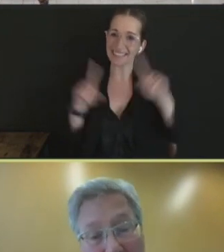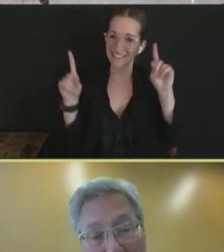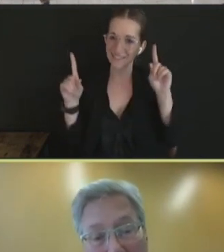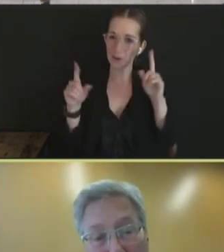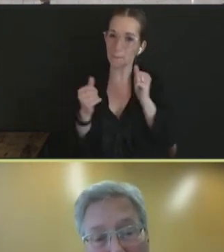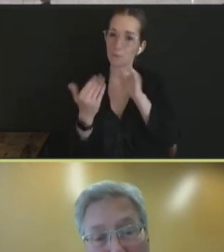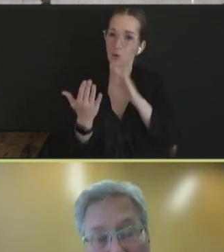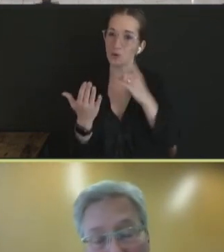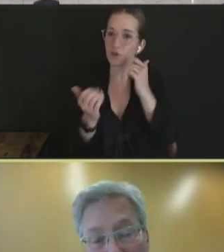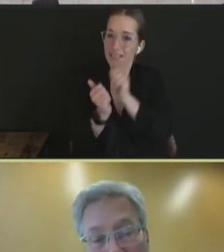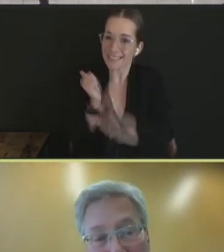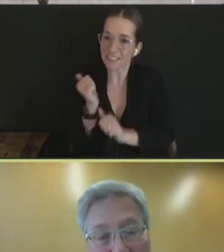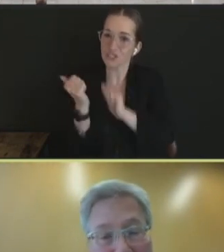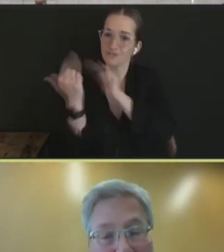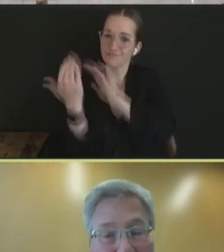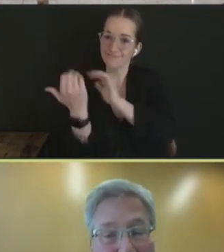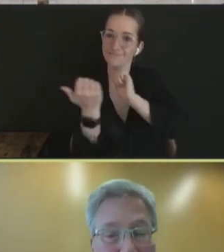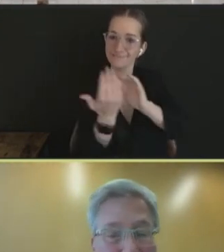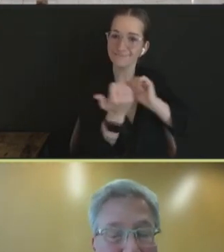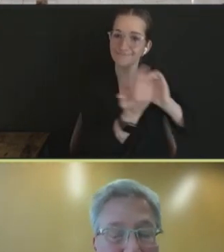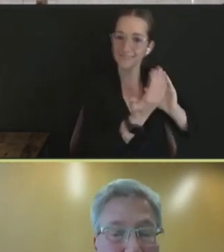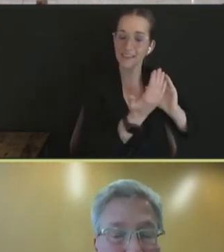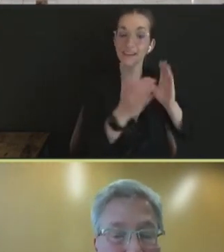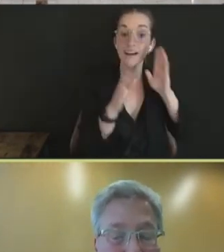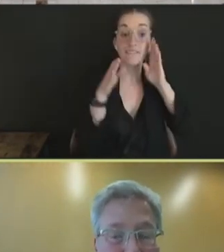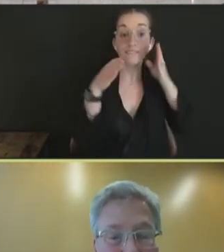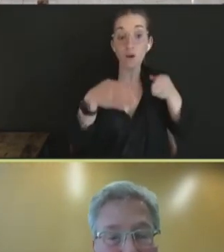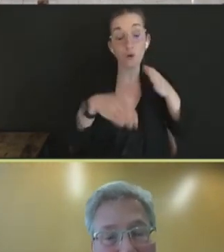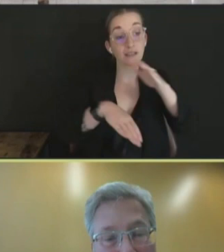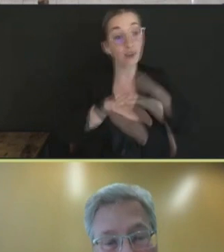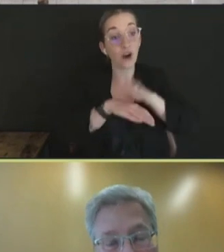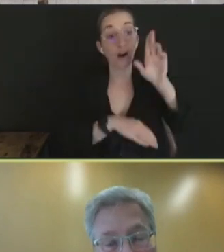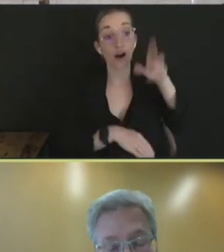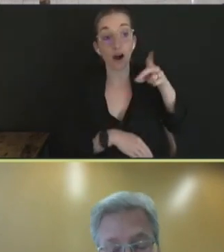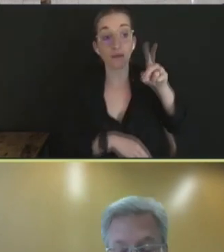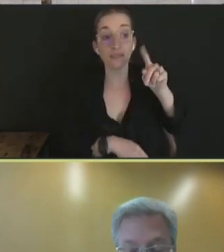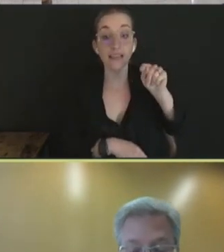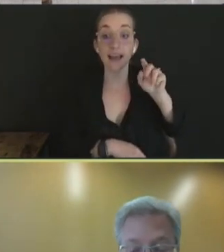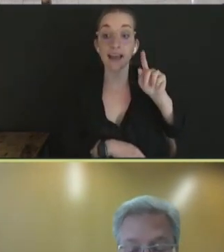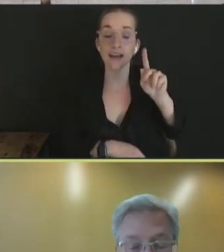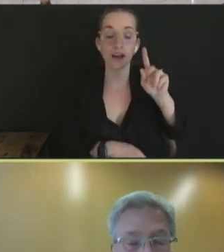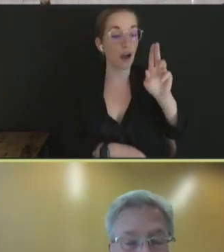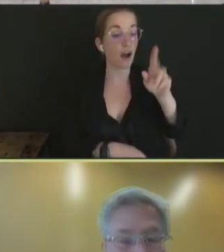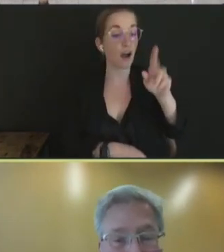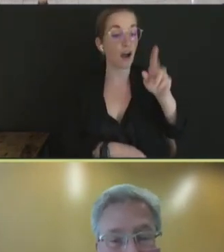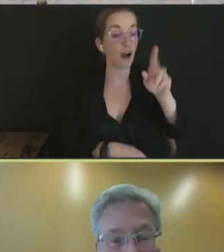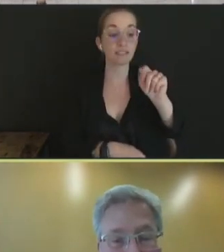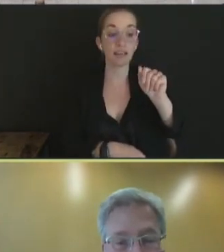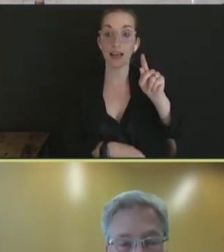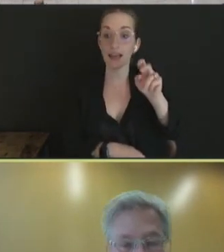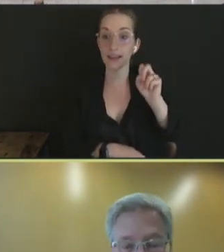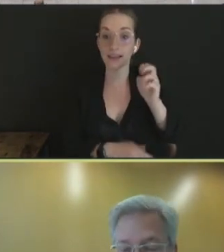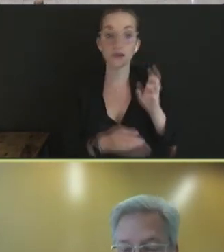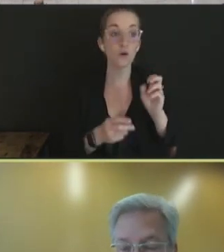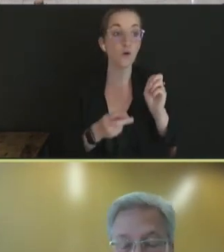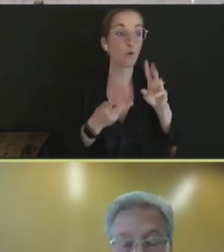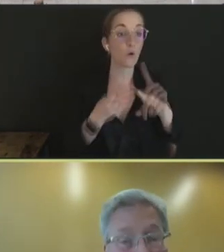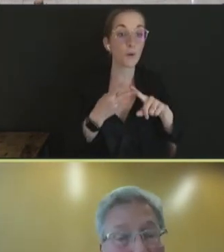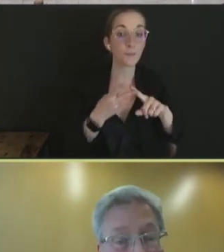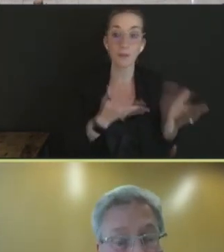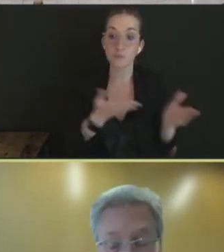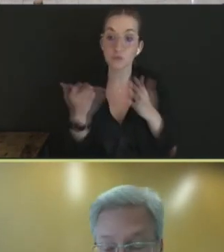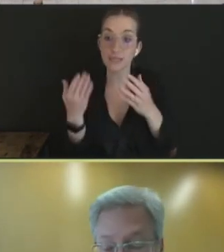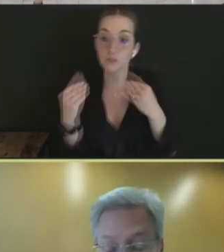either focusing mostly, if not entirely, on uptake or bringing to market versus hardcore R&D